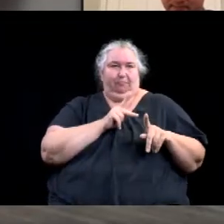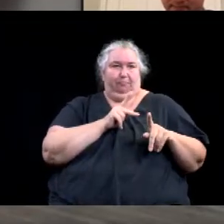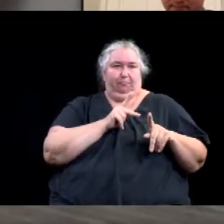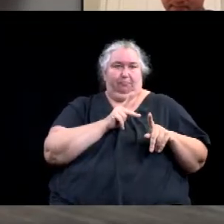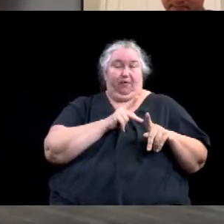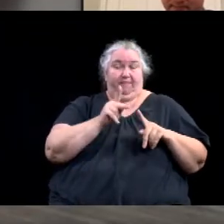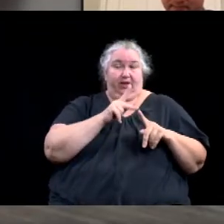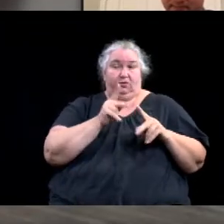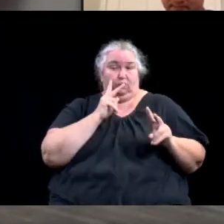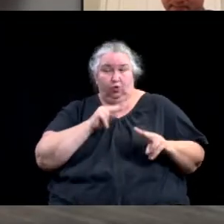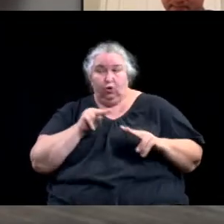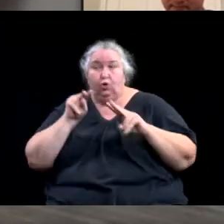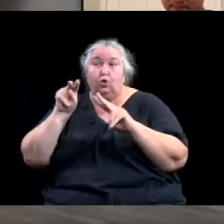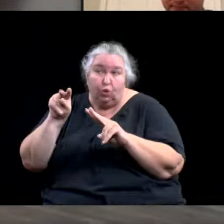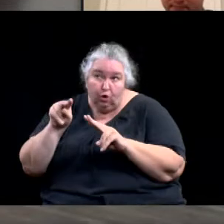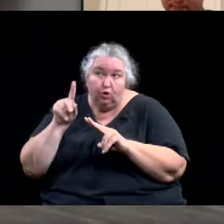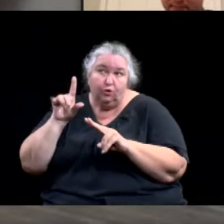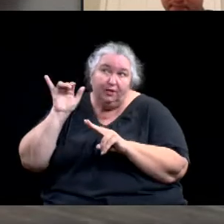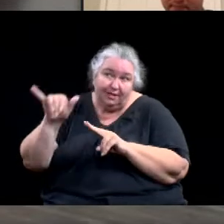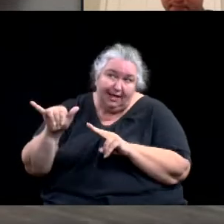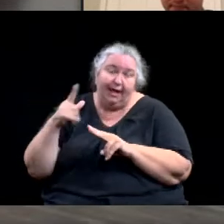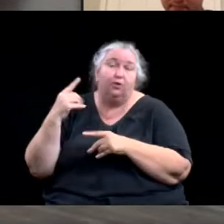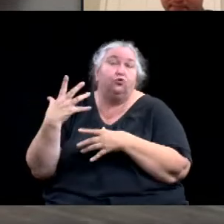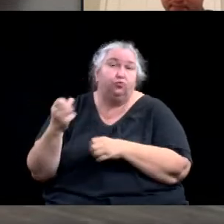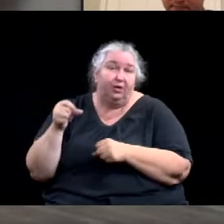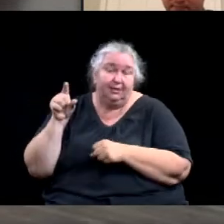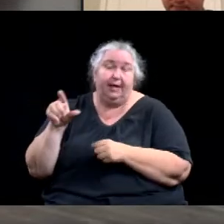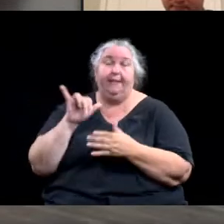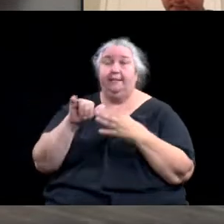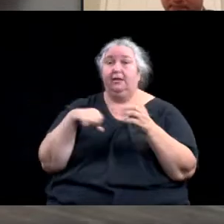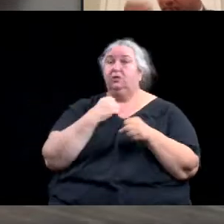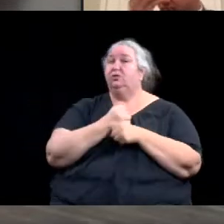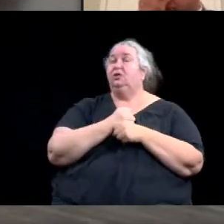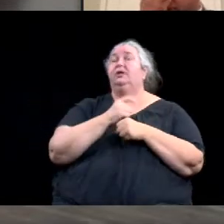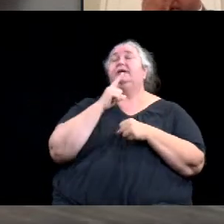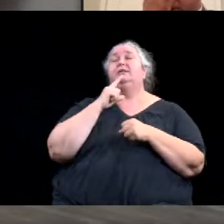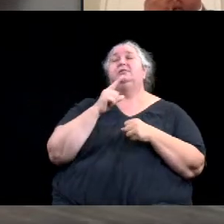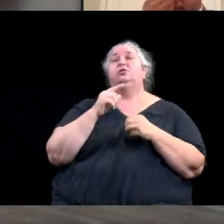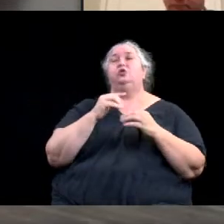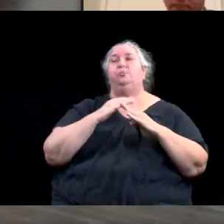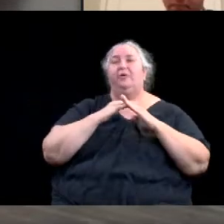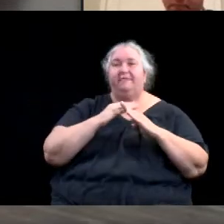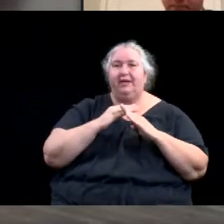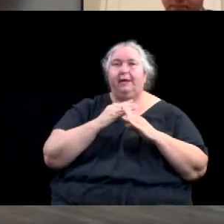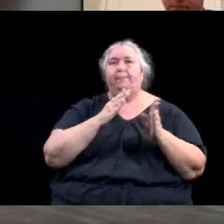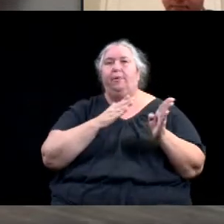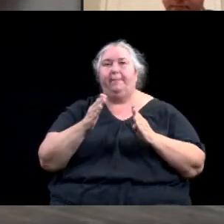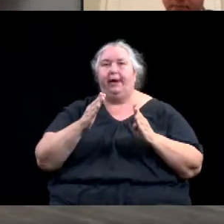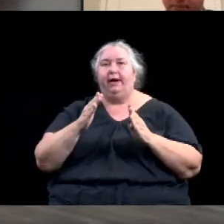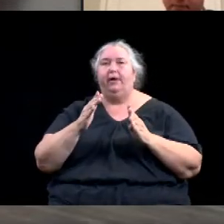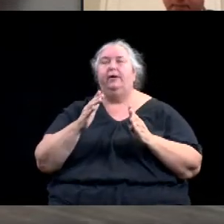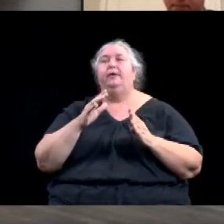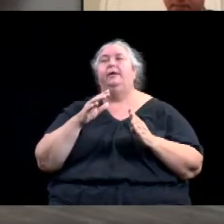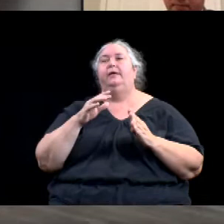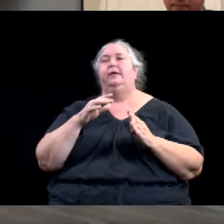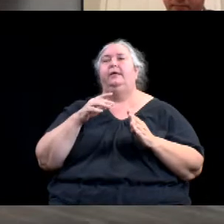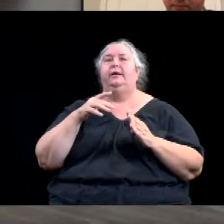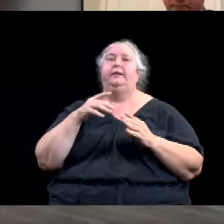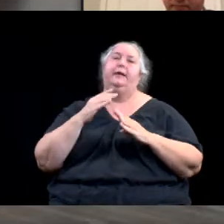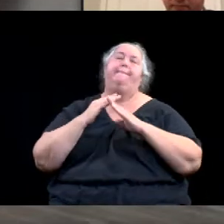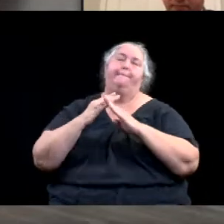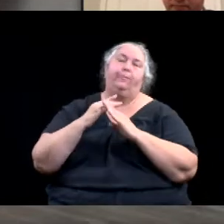codes save. Encourage all Americans to raise awareness about the importance of safety and resilience in